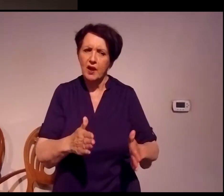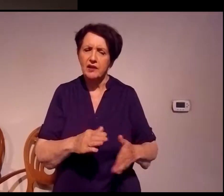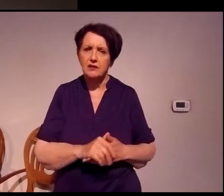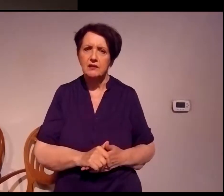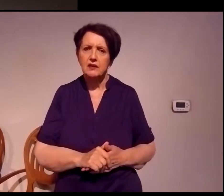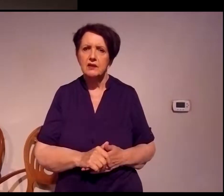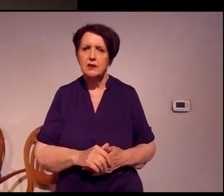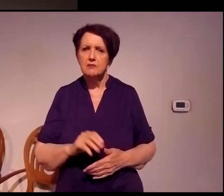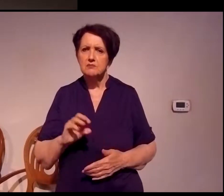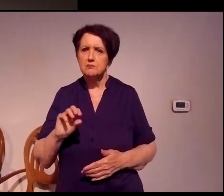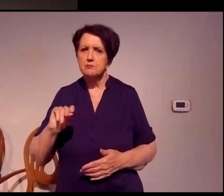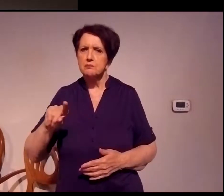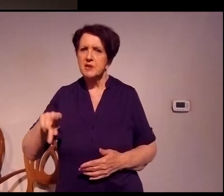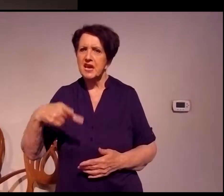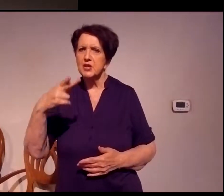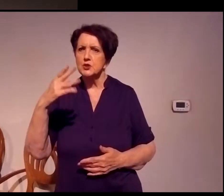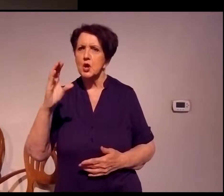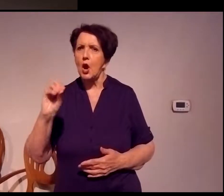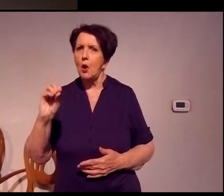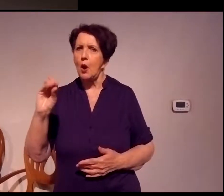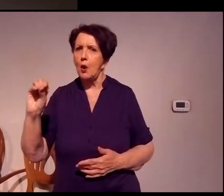word.